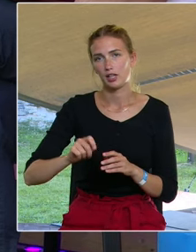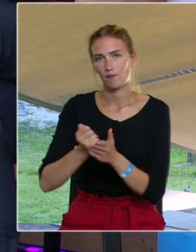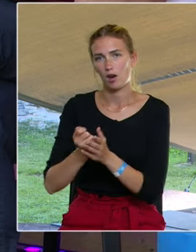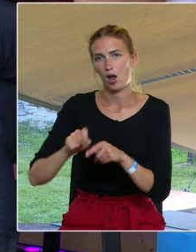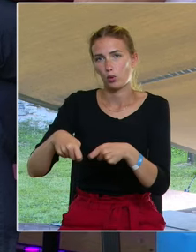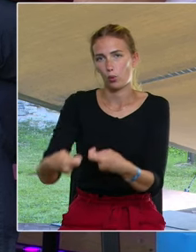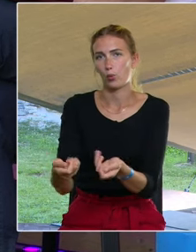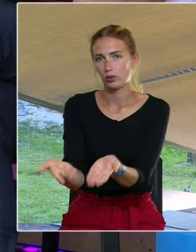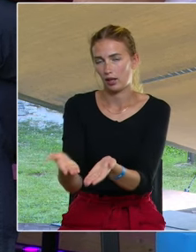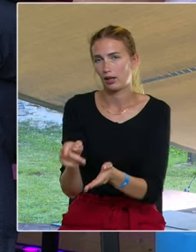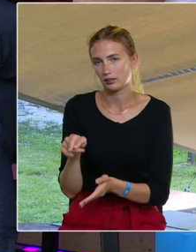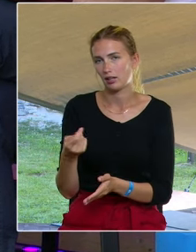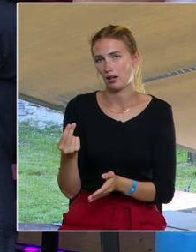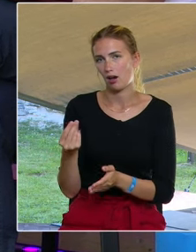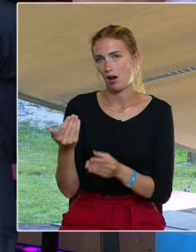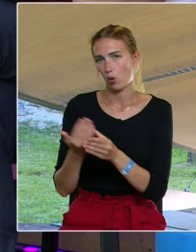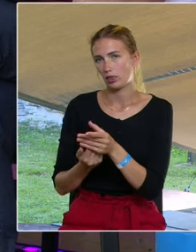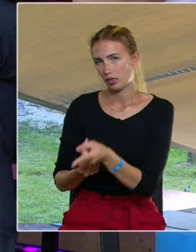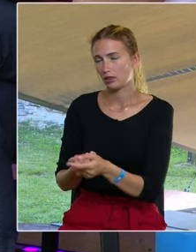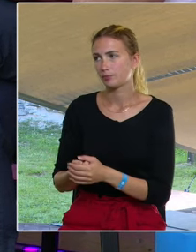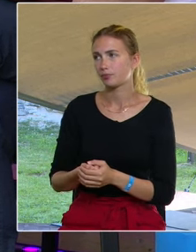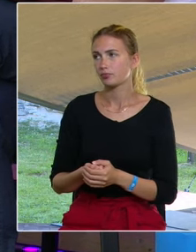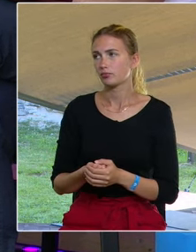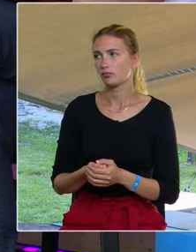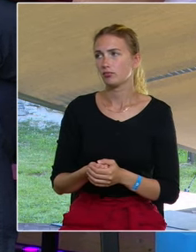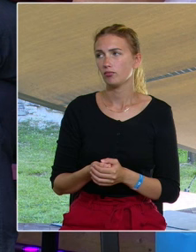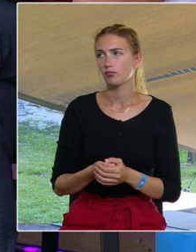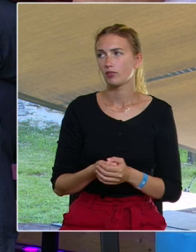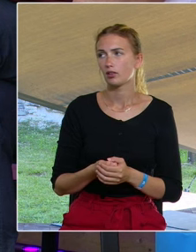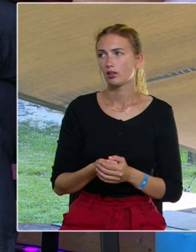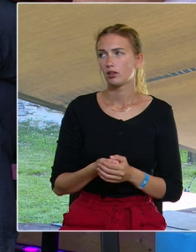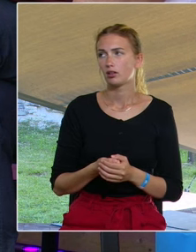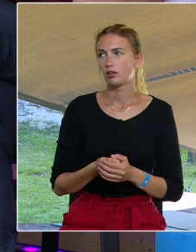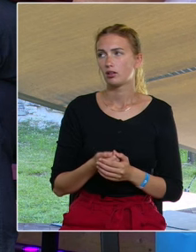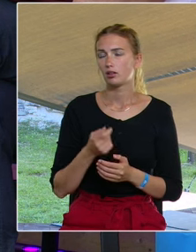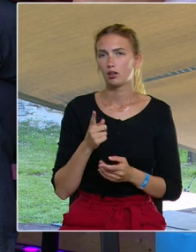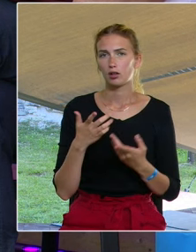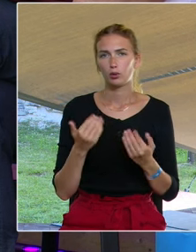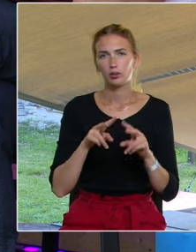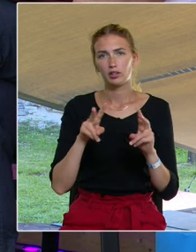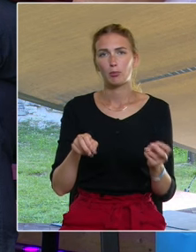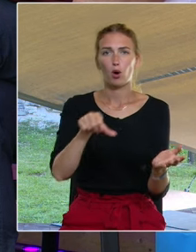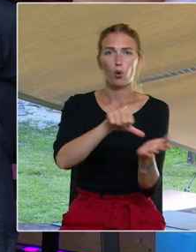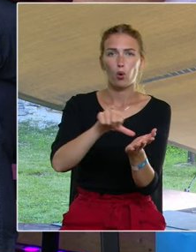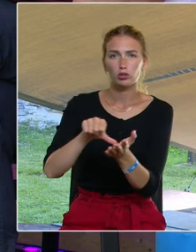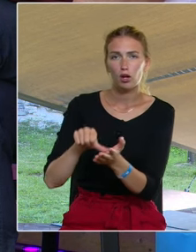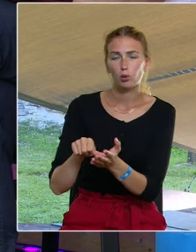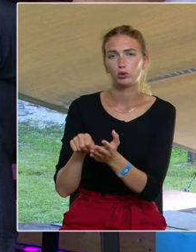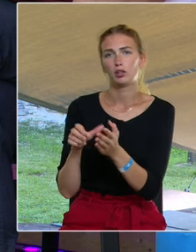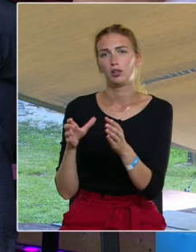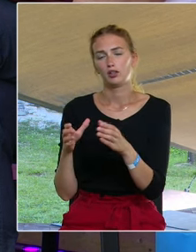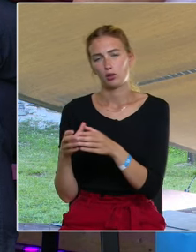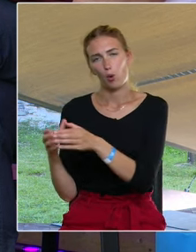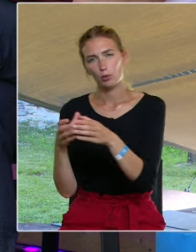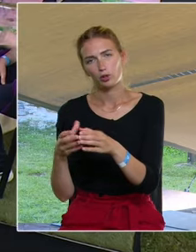is a big paradigmatic change around participation and communities for both the